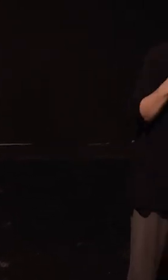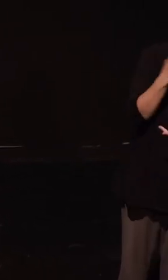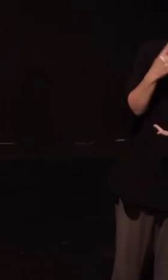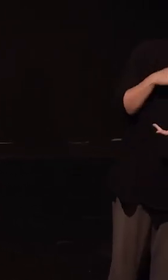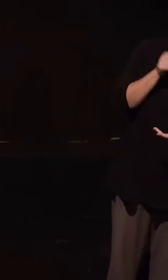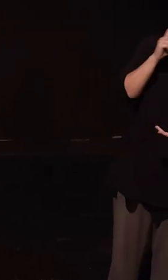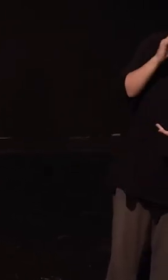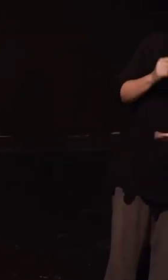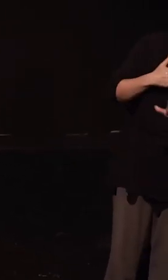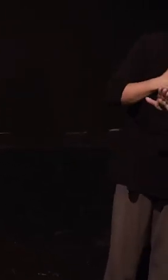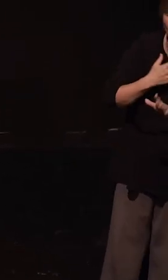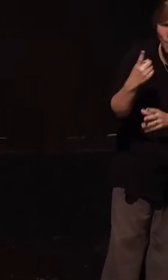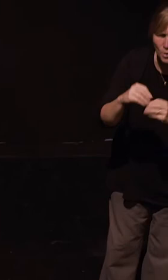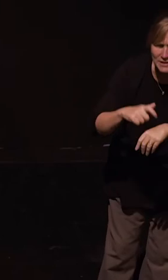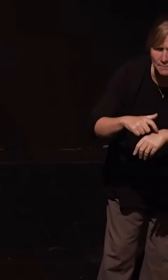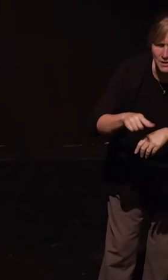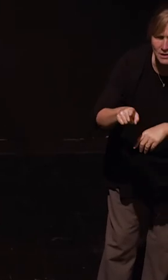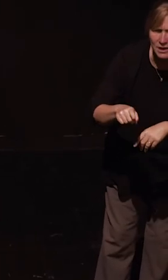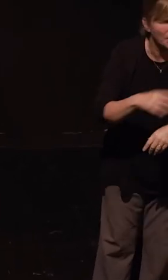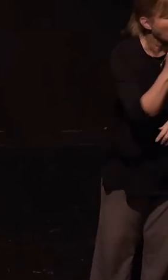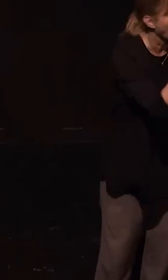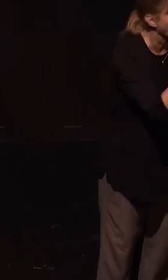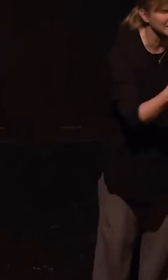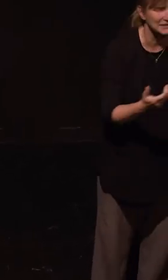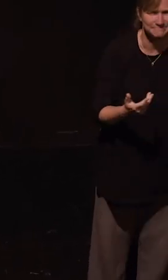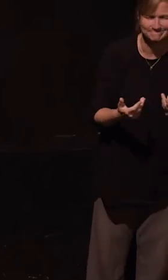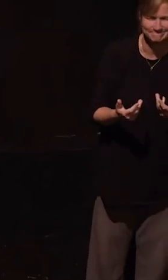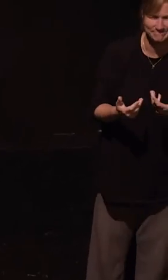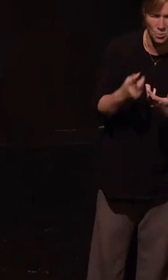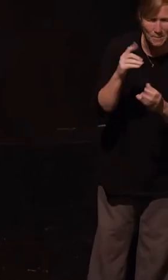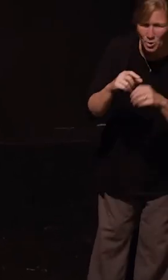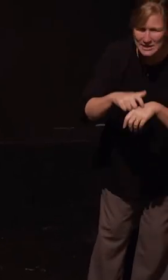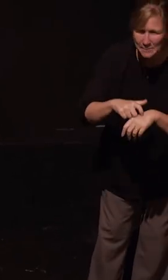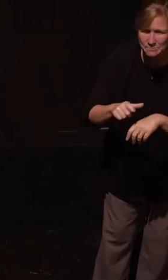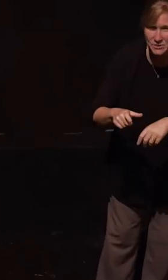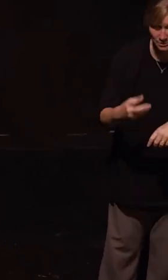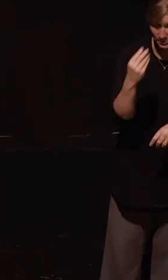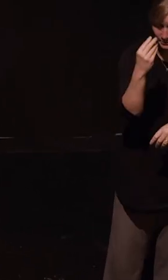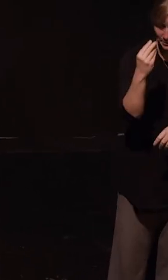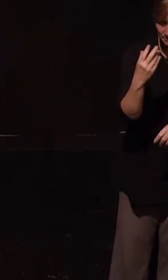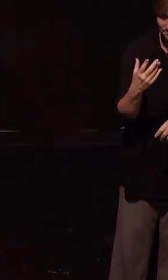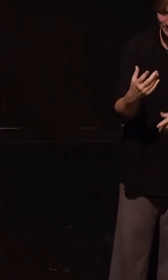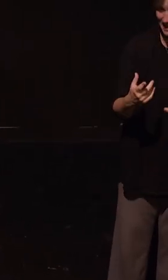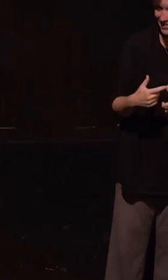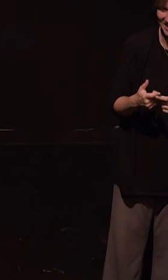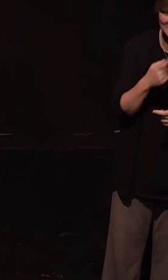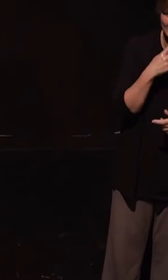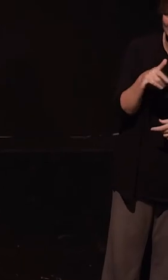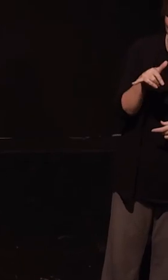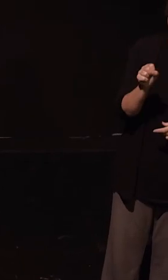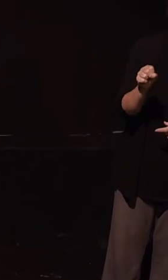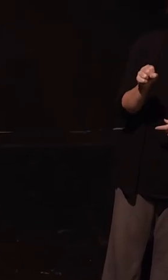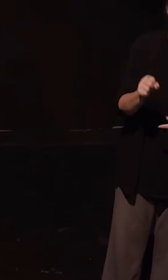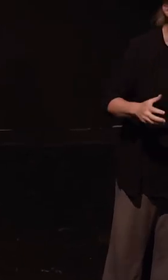hear it. And I was like, oh, I'm sorry, one more time. And she said it again, and I'm like, one more time. And she said it again, and then I was like, yes.